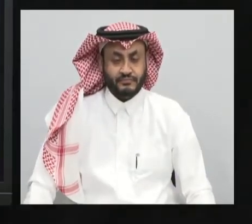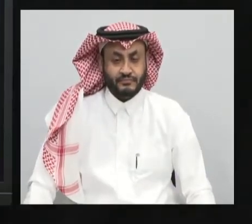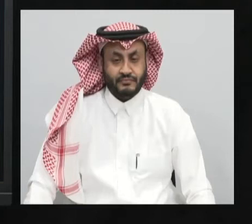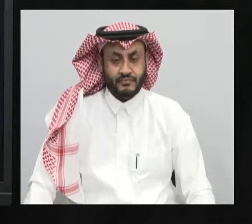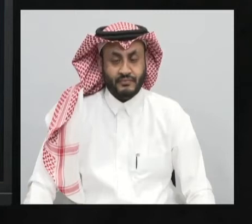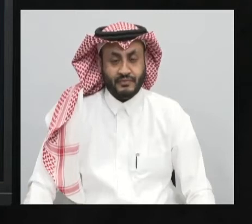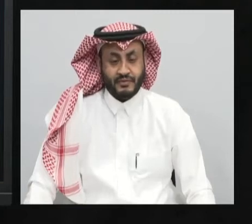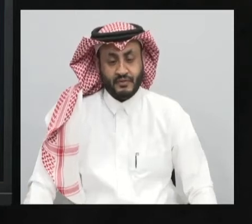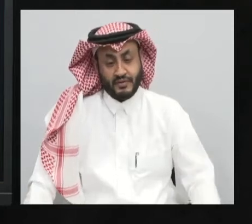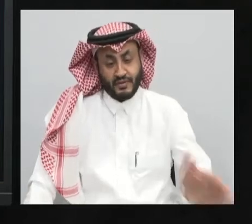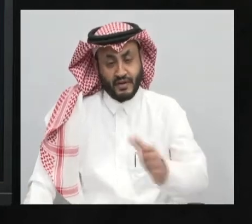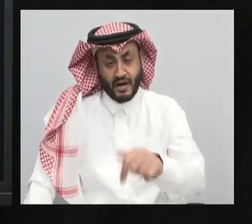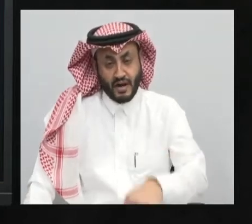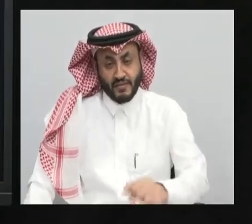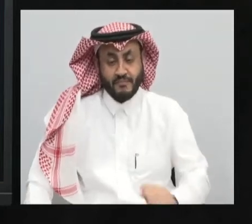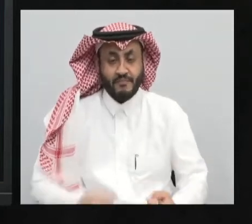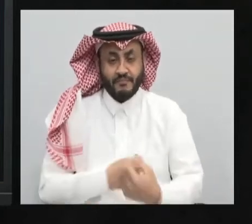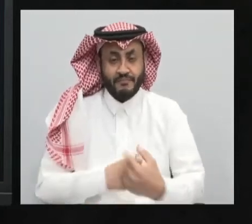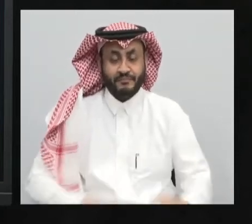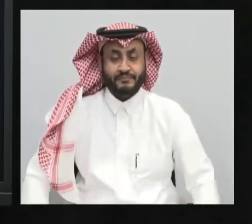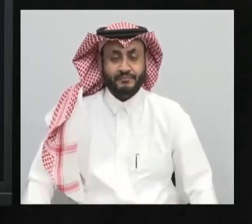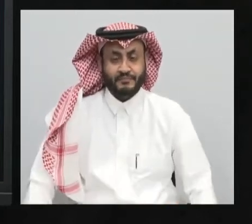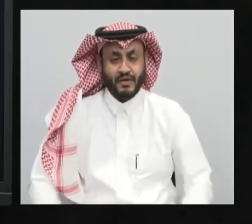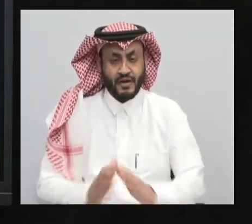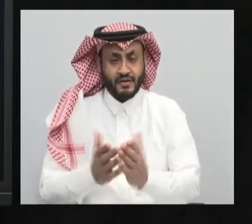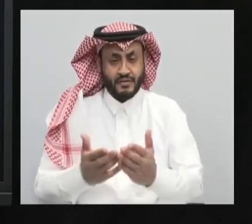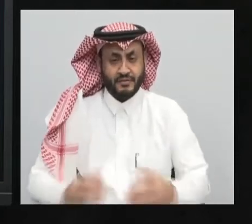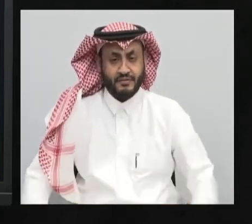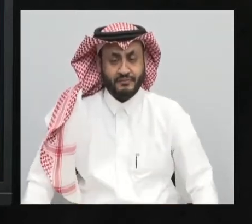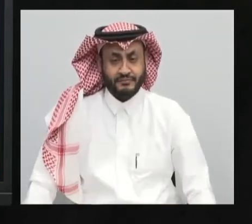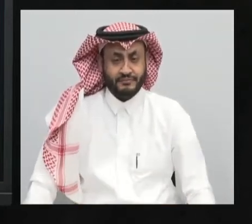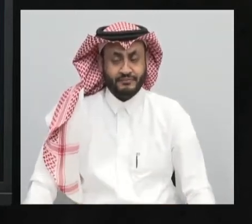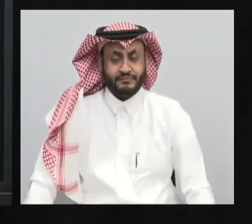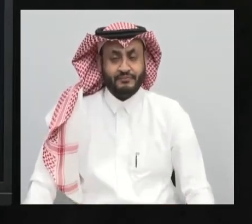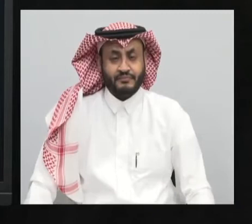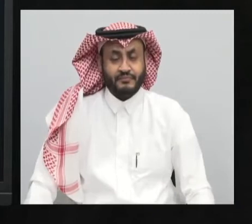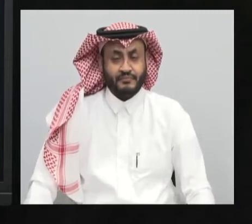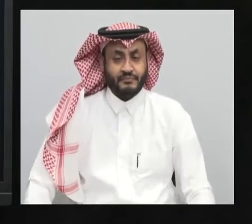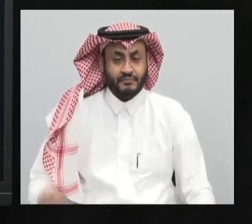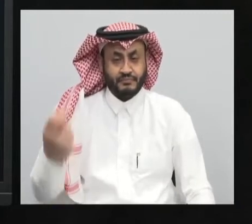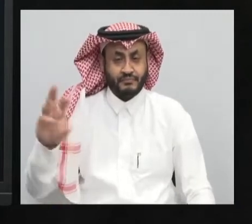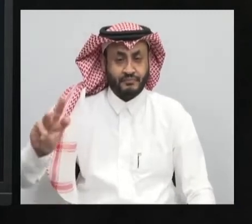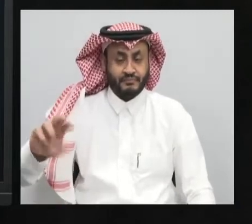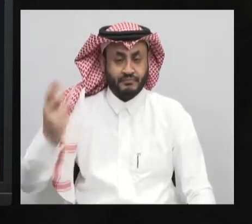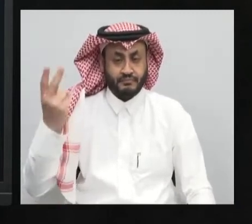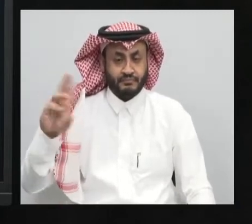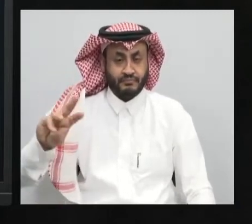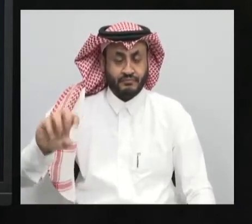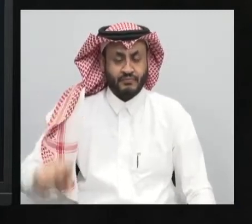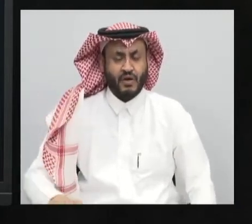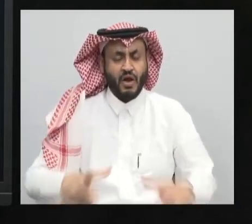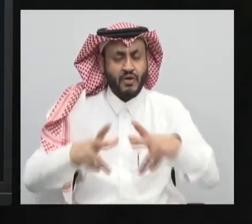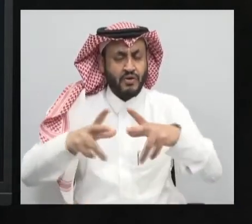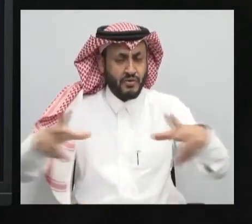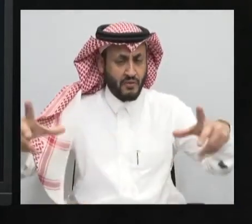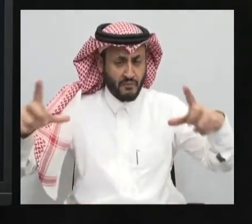move on to our lesson. If you can open your books, page 26, you can see a picture, a big picture